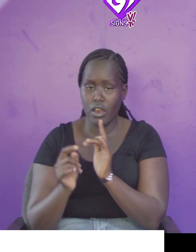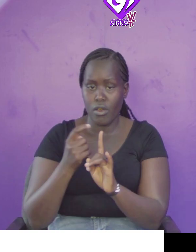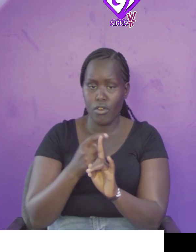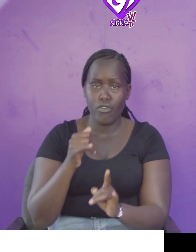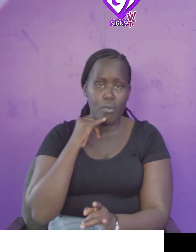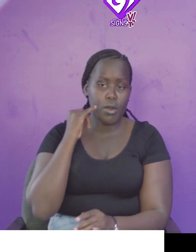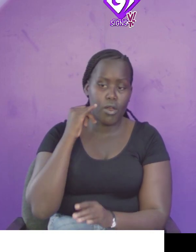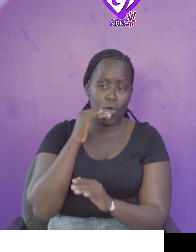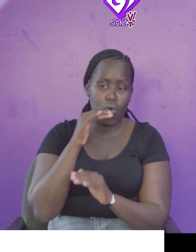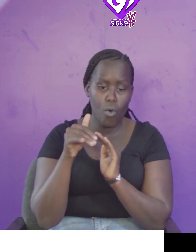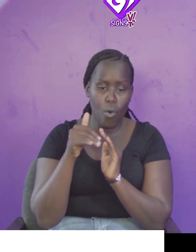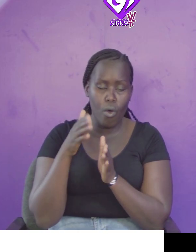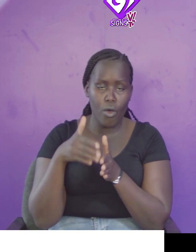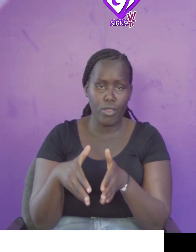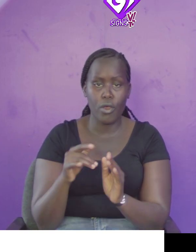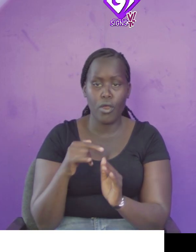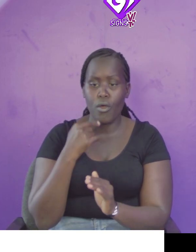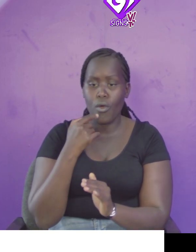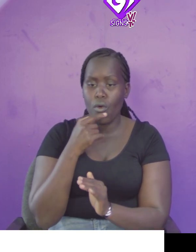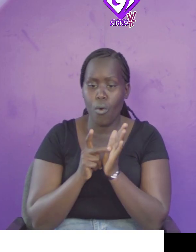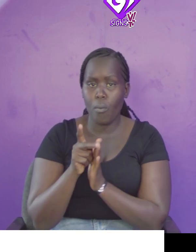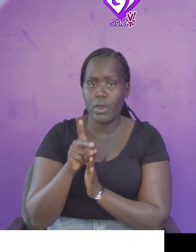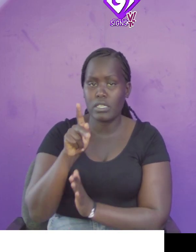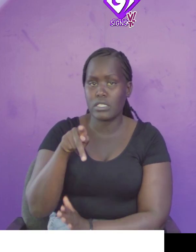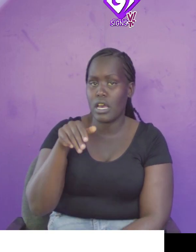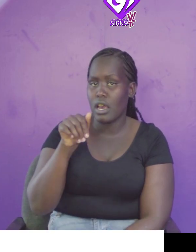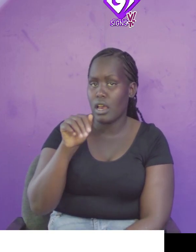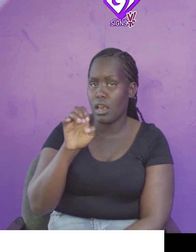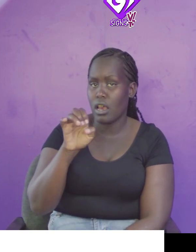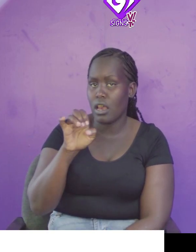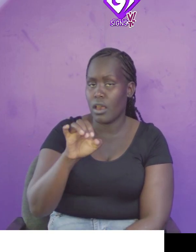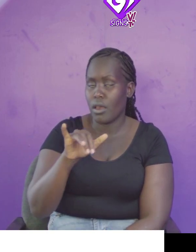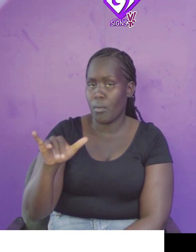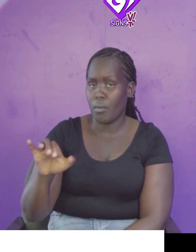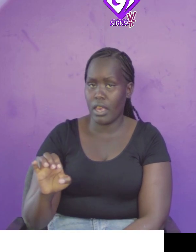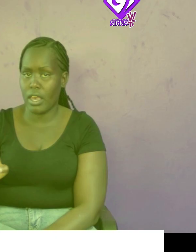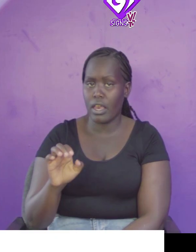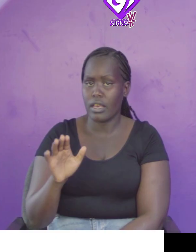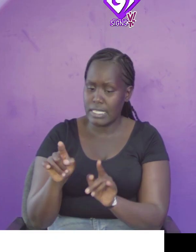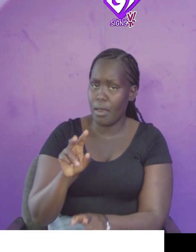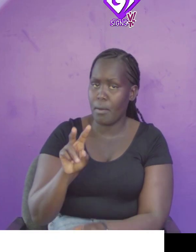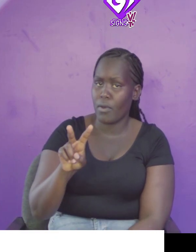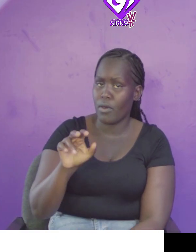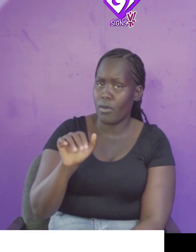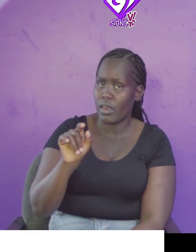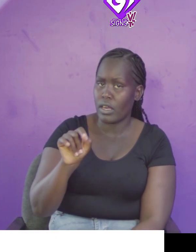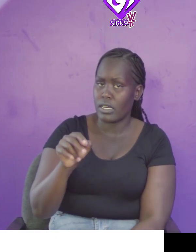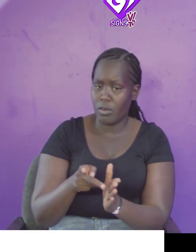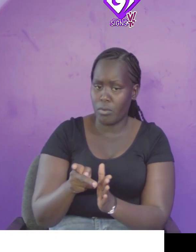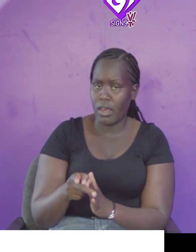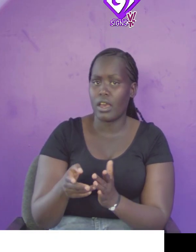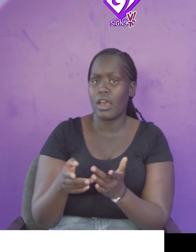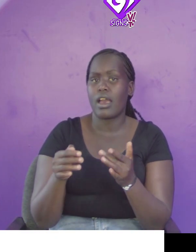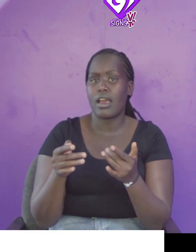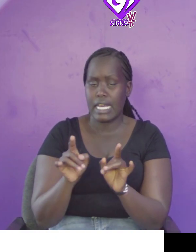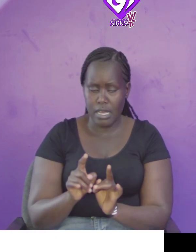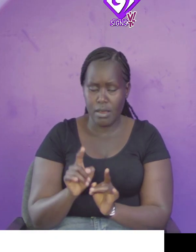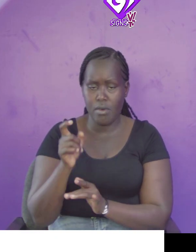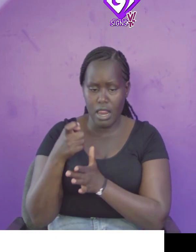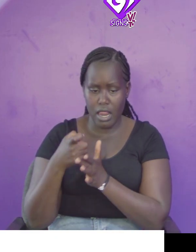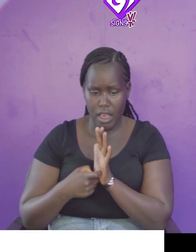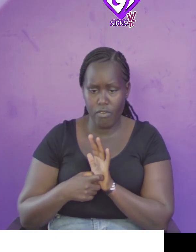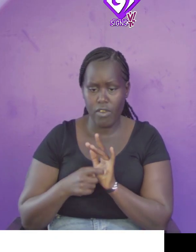way, who pays pay, who pays VAT, who pays fuel levy, again is made